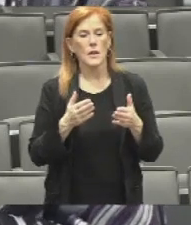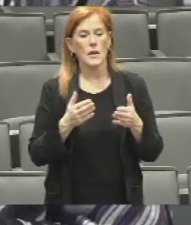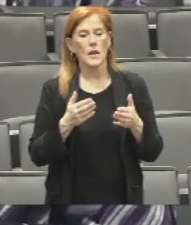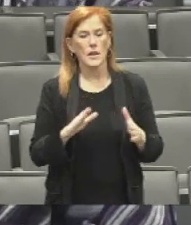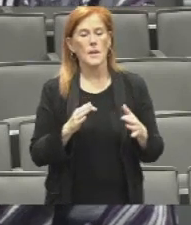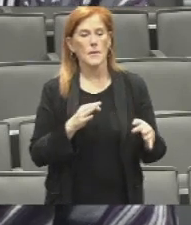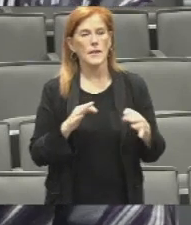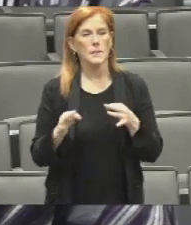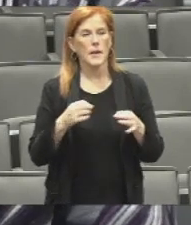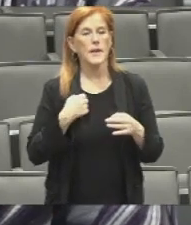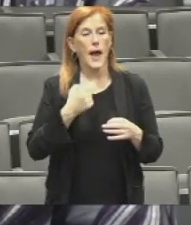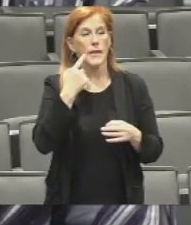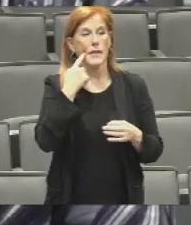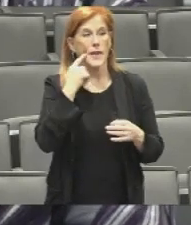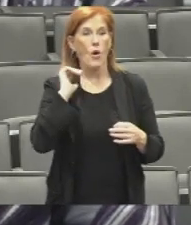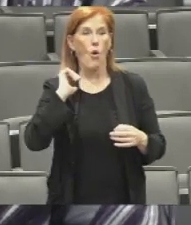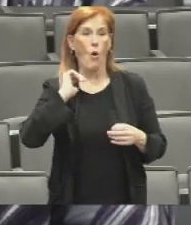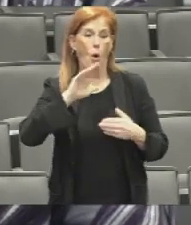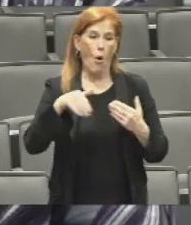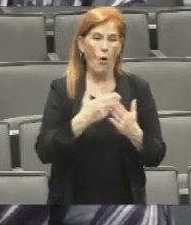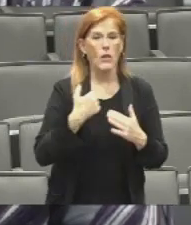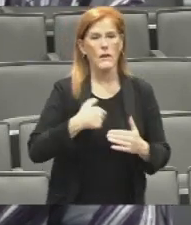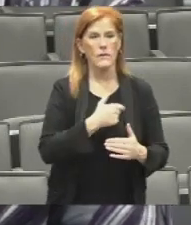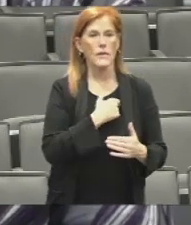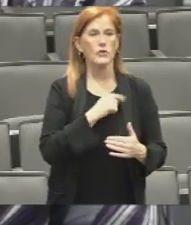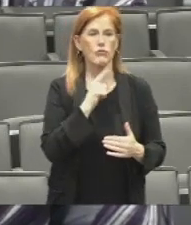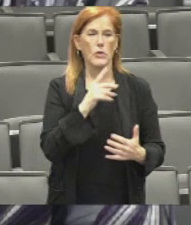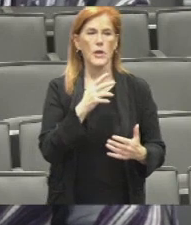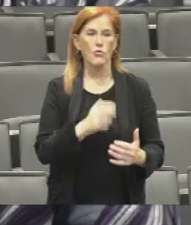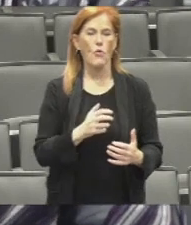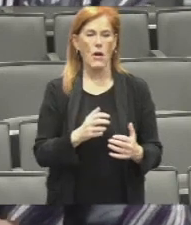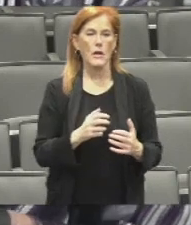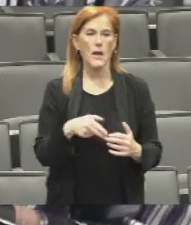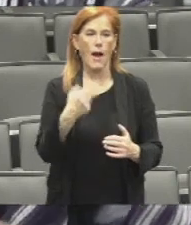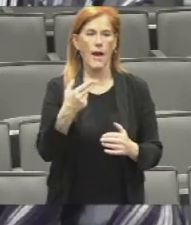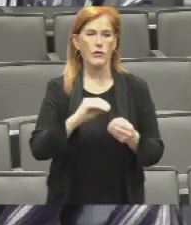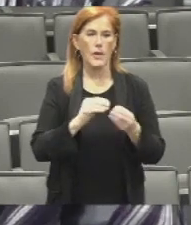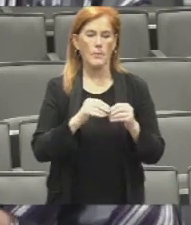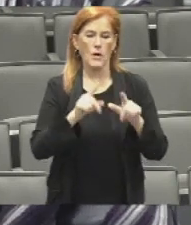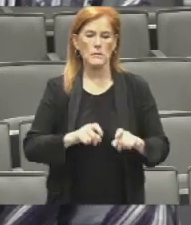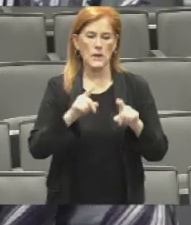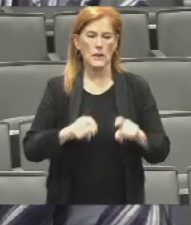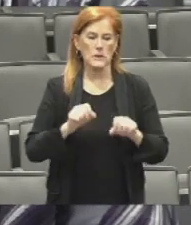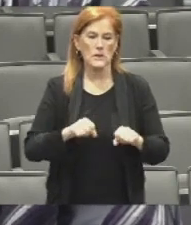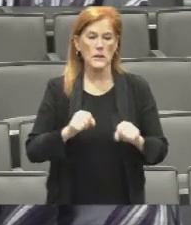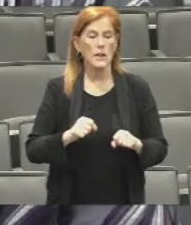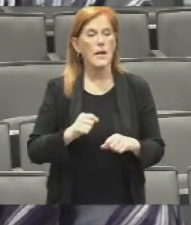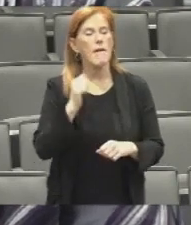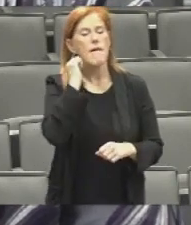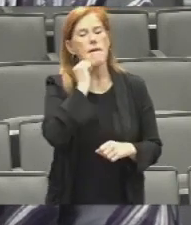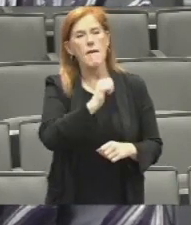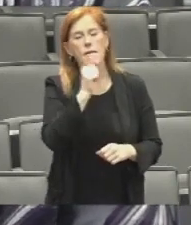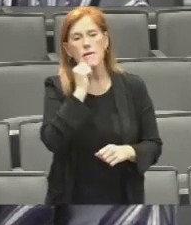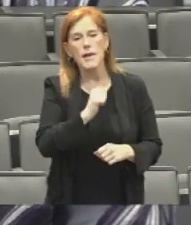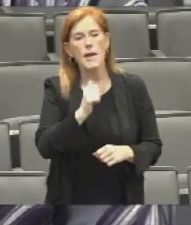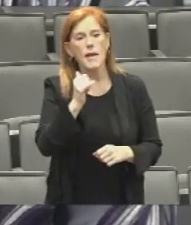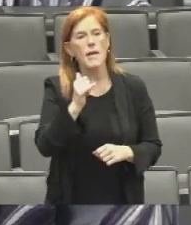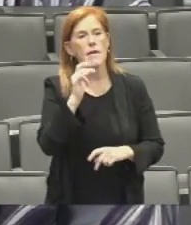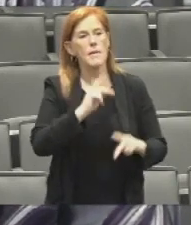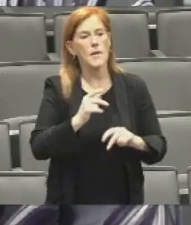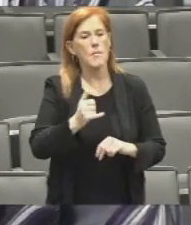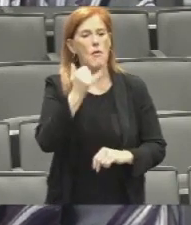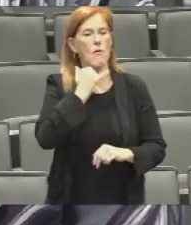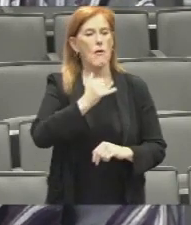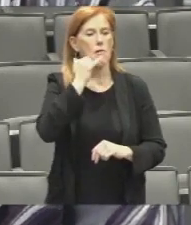I think we all want more testing. We all do. I hear it every day on the phone calls. People want